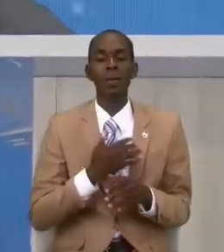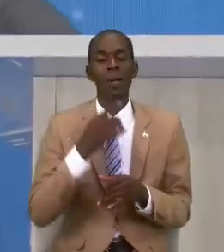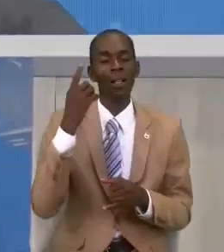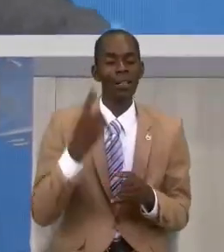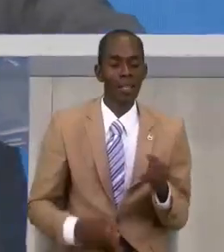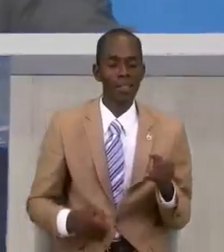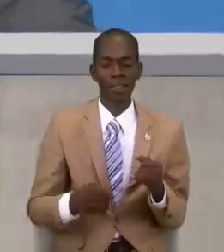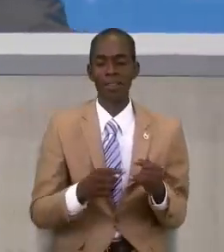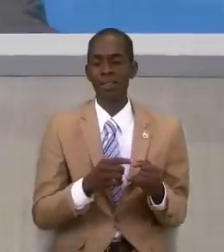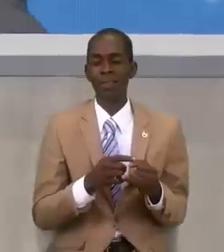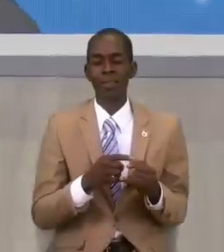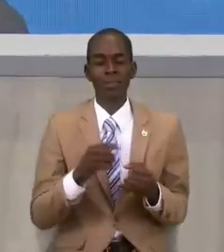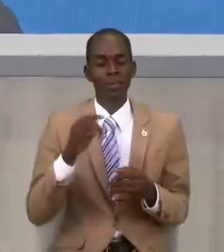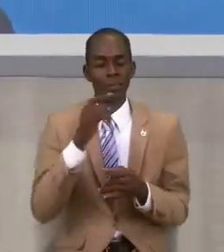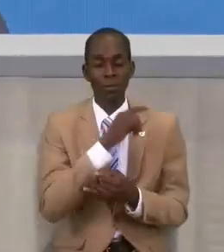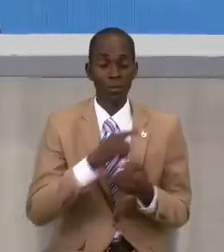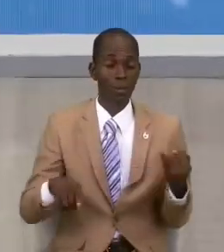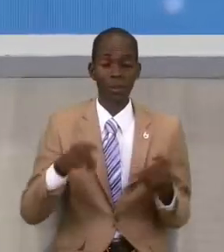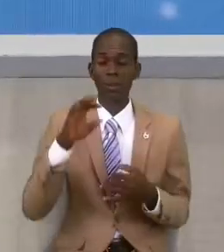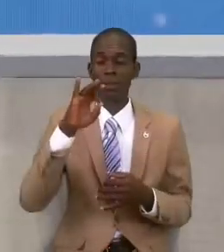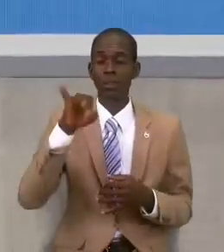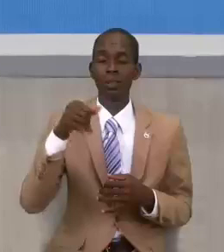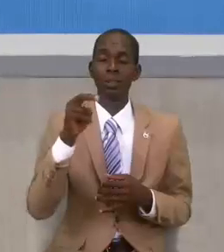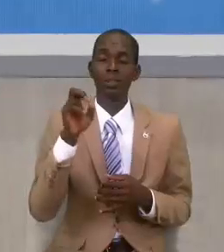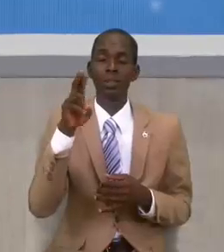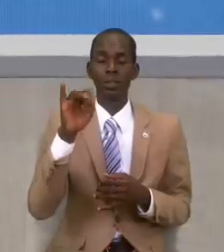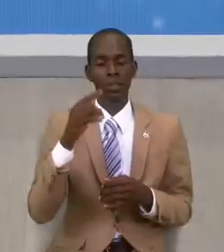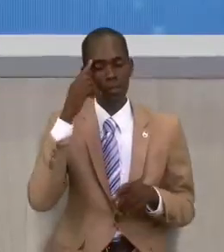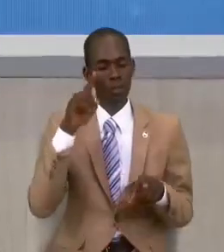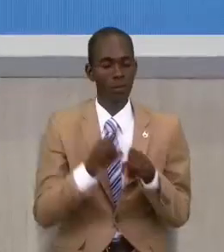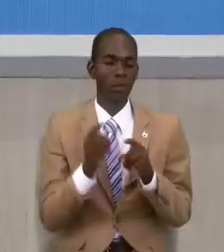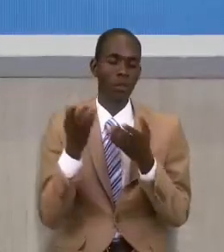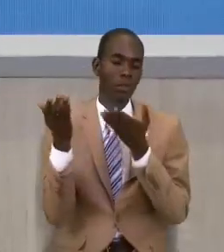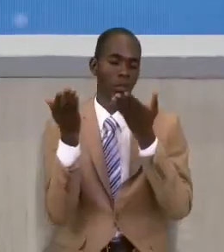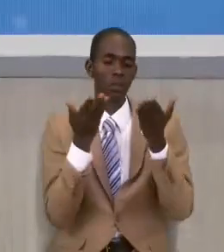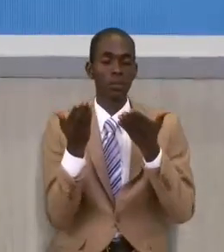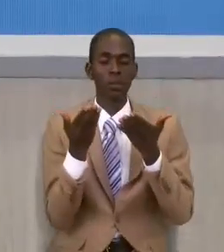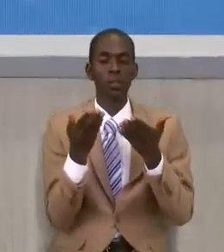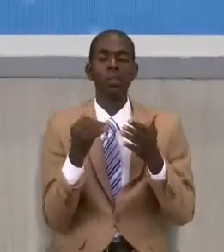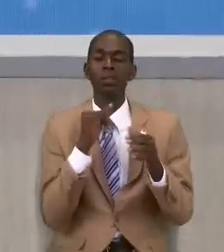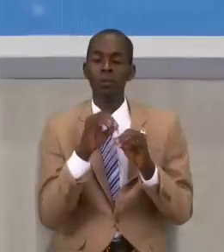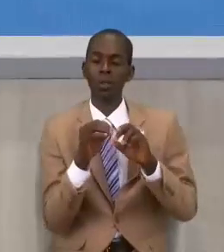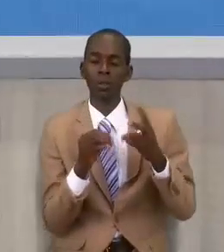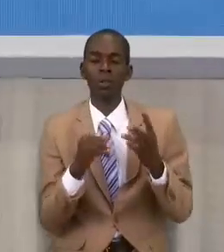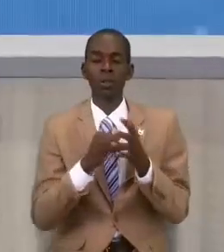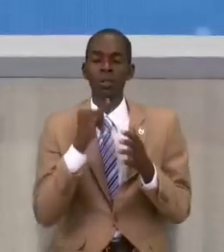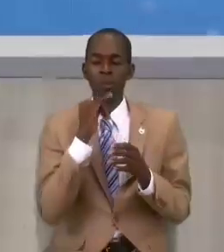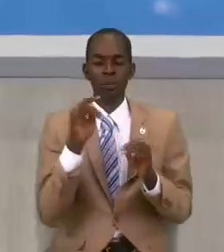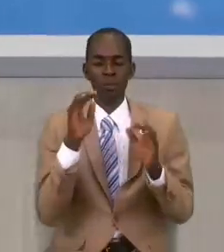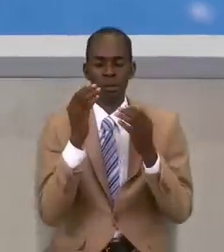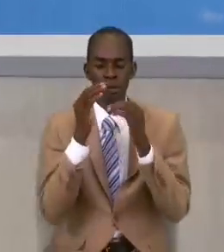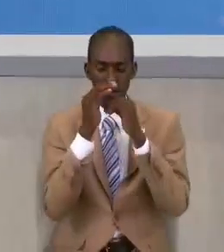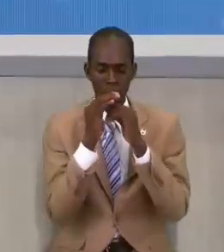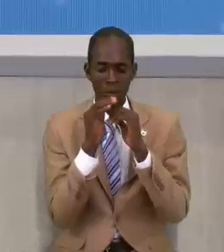two, it's the Sunday worship at the Alpha location of GCK, the gospel